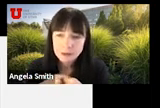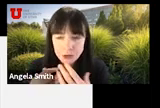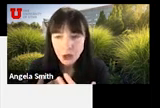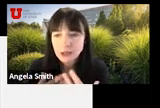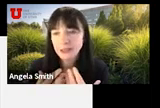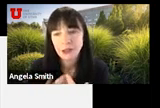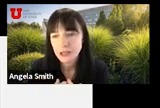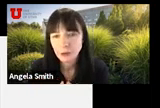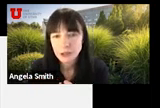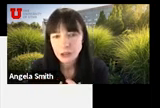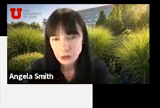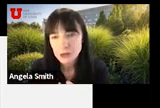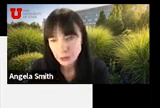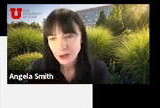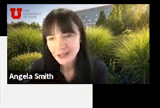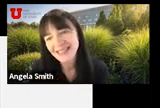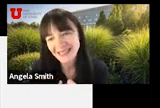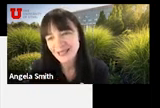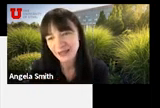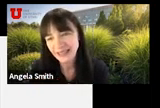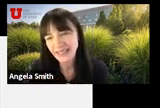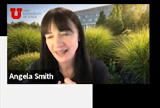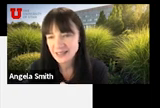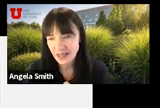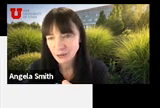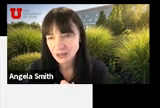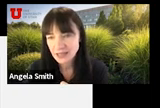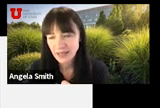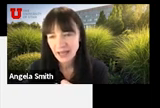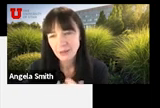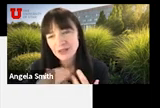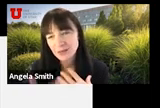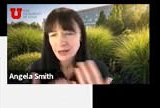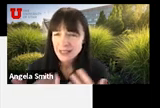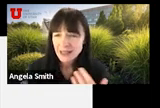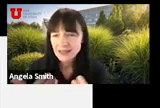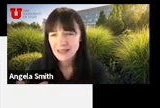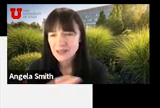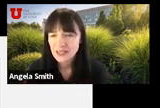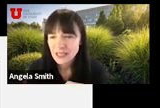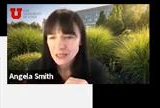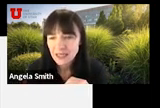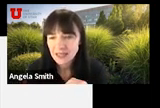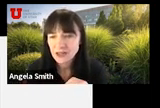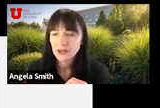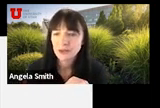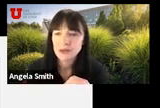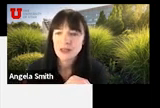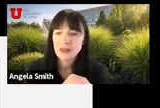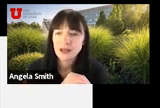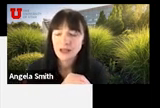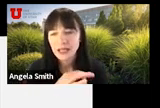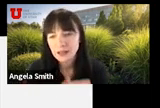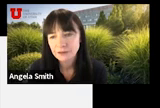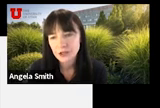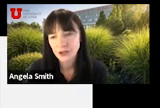I strongly encourage everyone to use the words disability and disabled. There's sometimes a sense that these are stigmatizing terms,